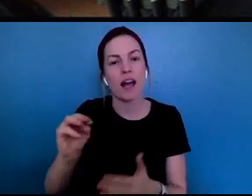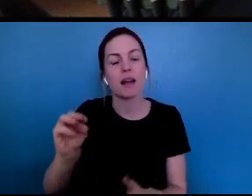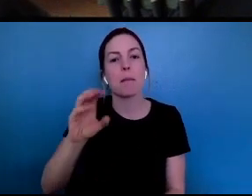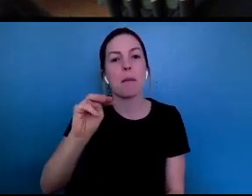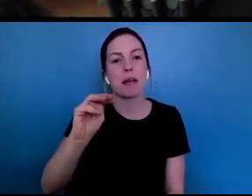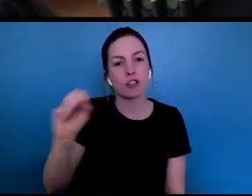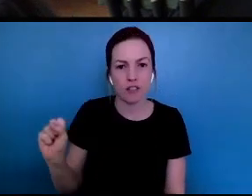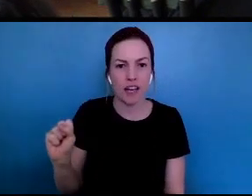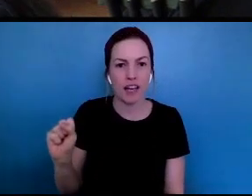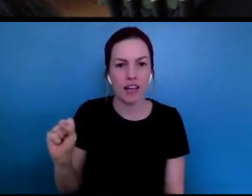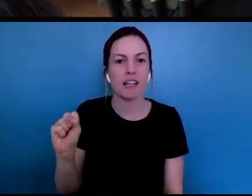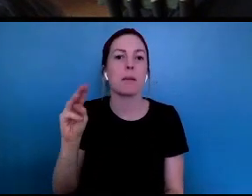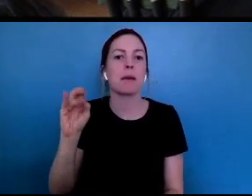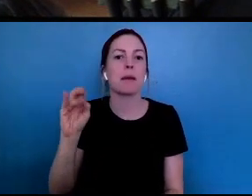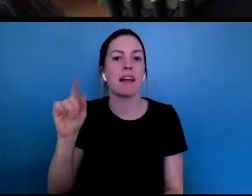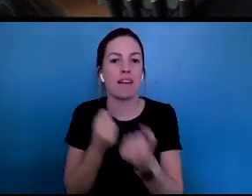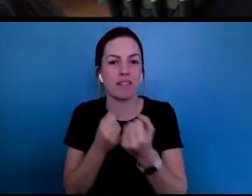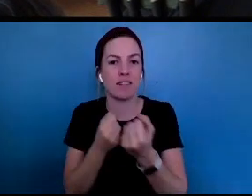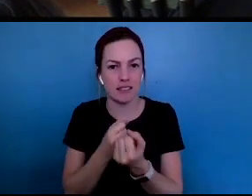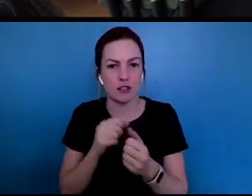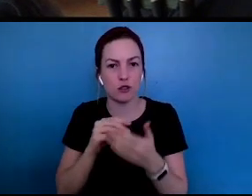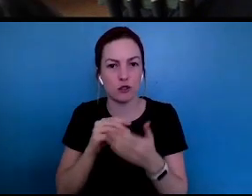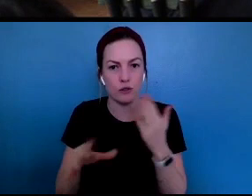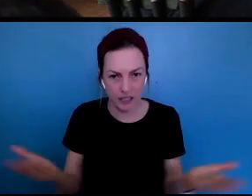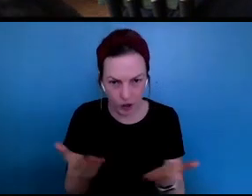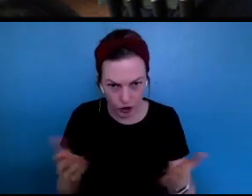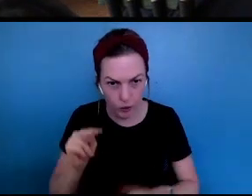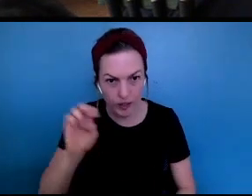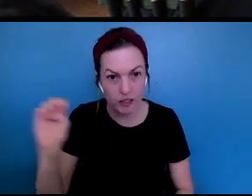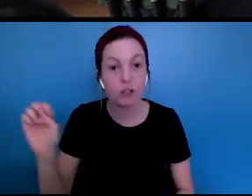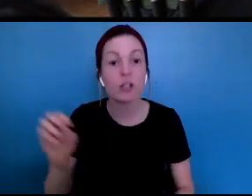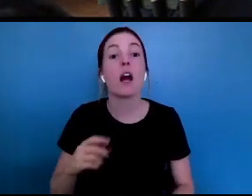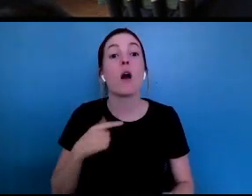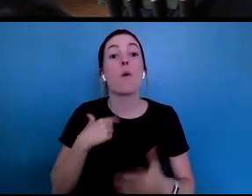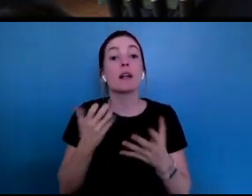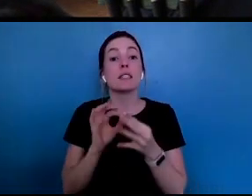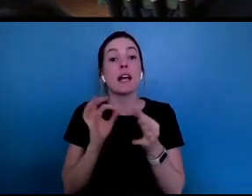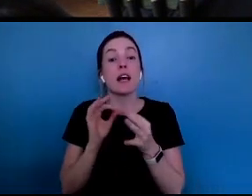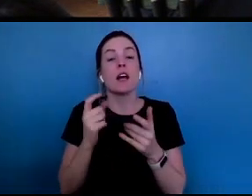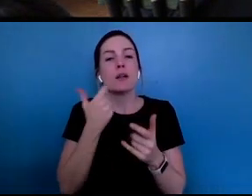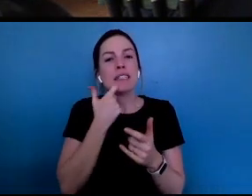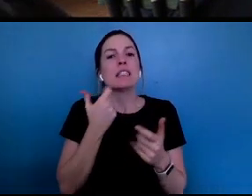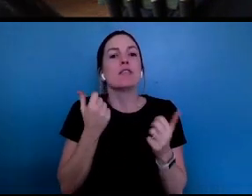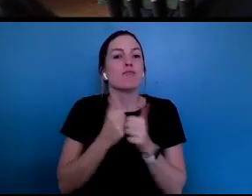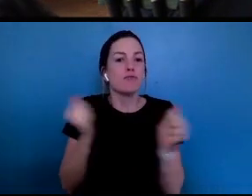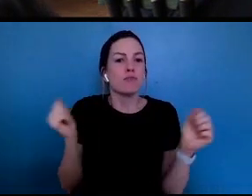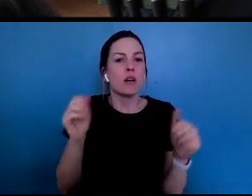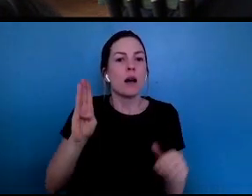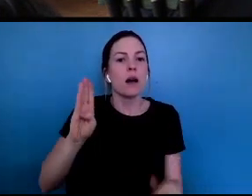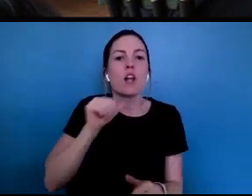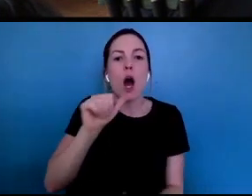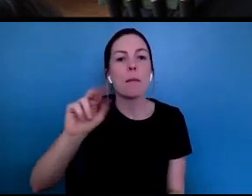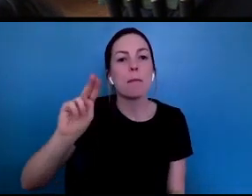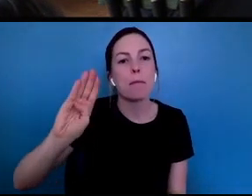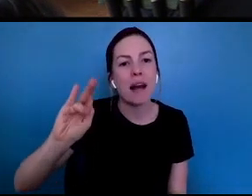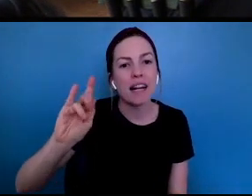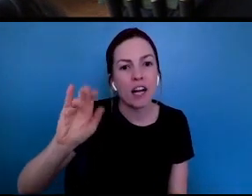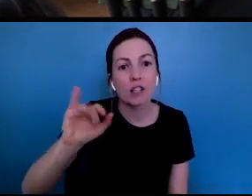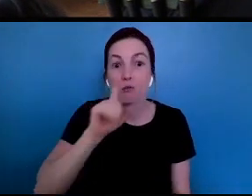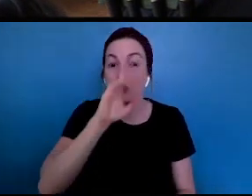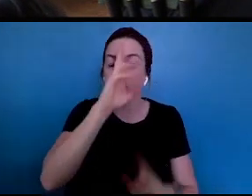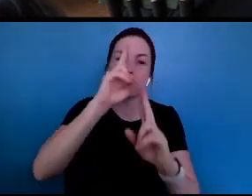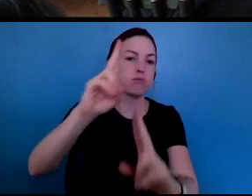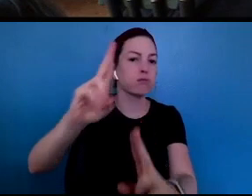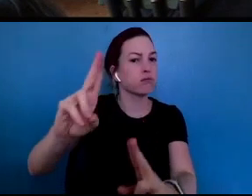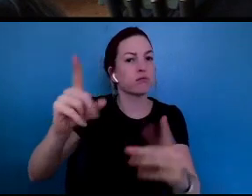here at Northeastern. I also wanted to say I recently came out as non-binary, so I wanted to express my admiration for you as the first